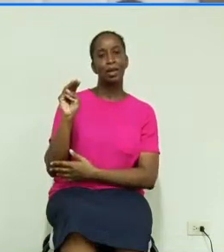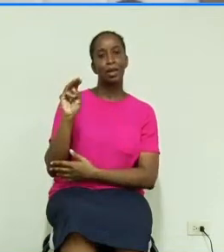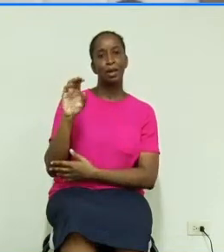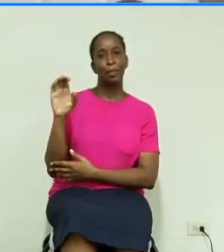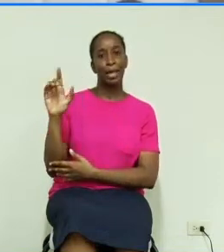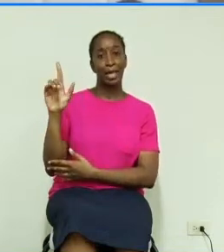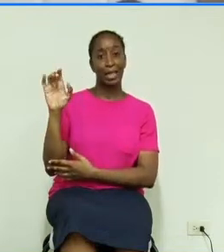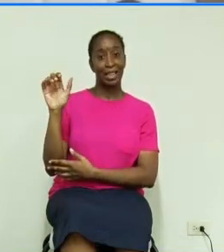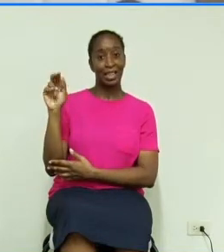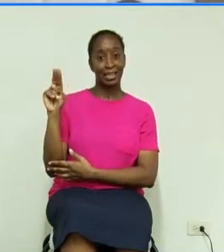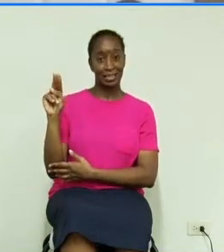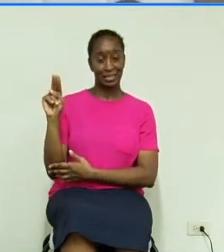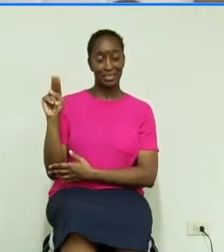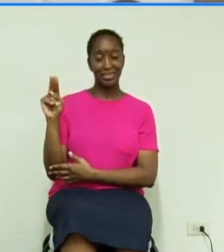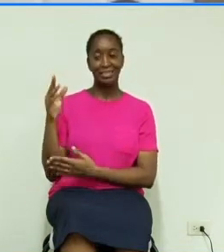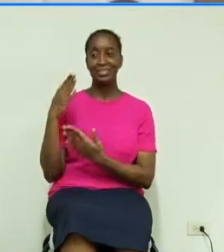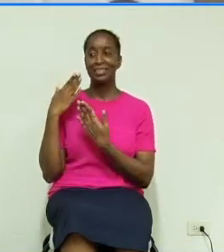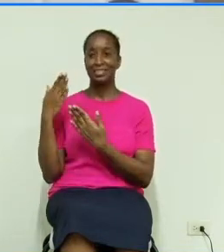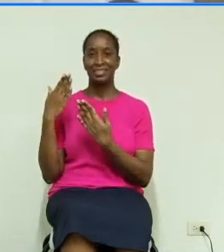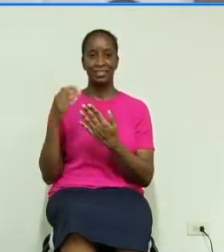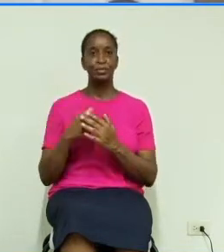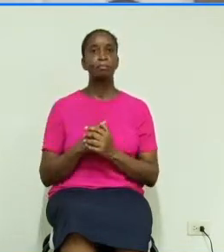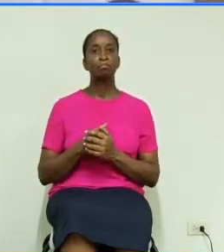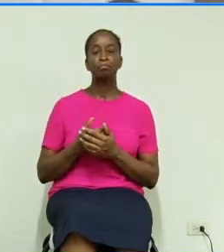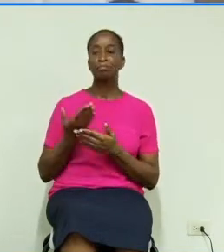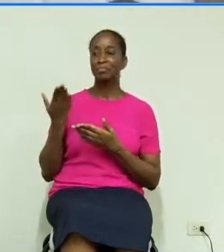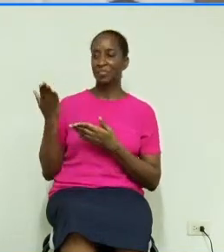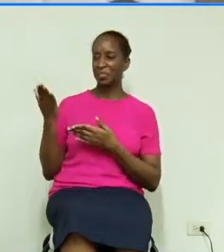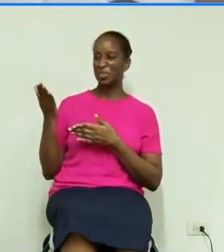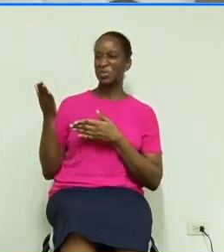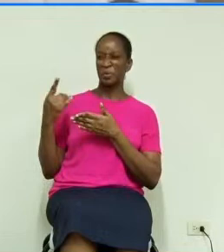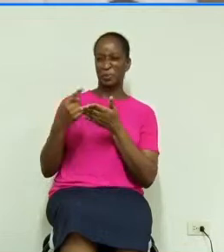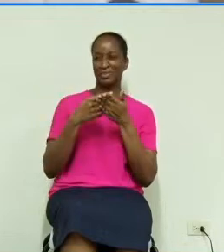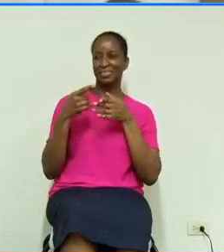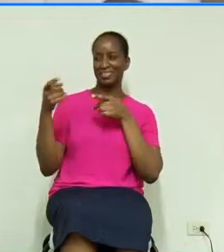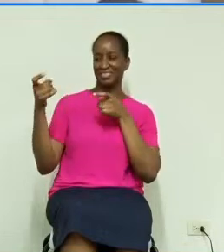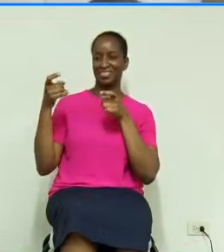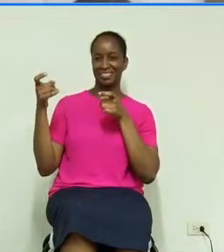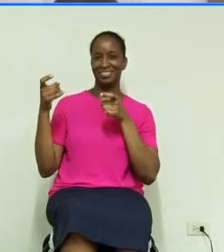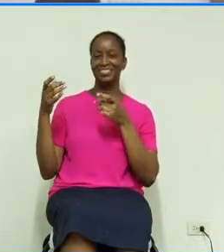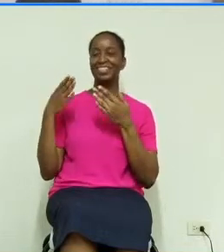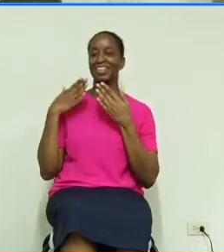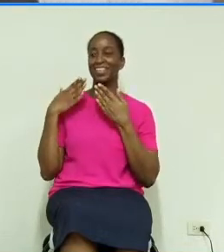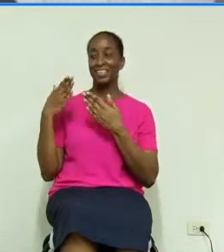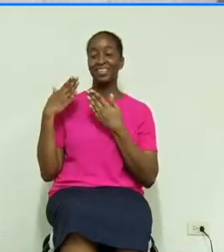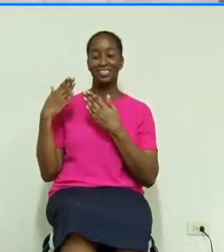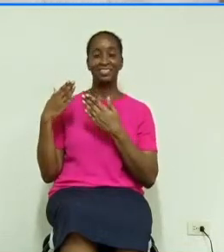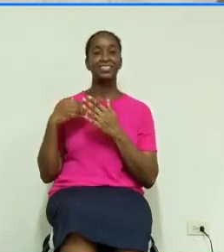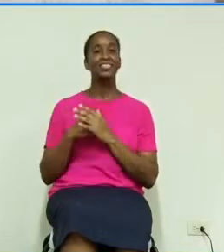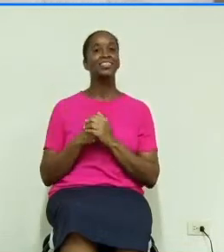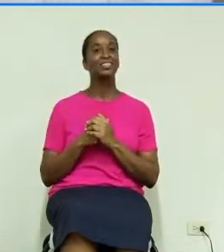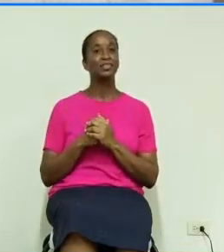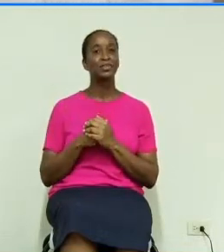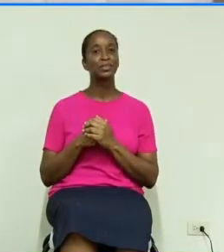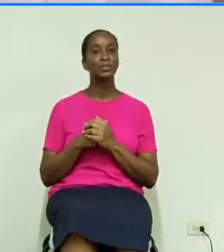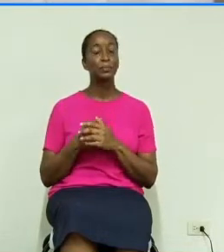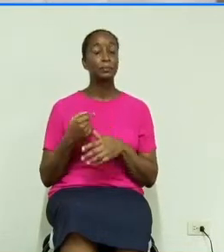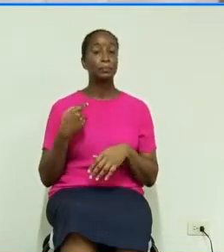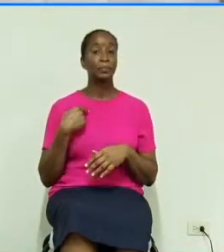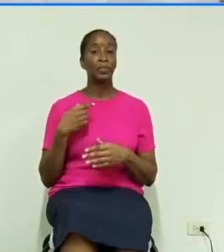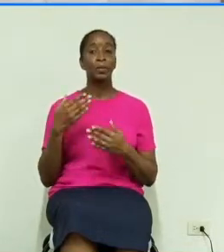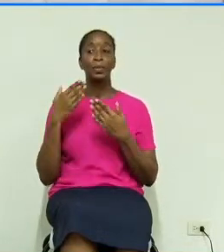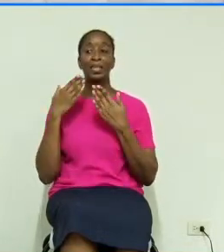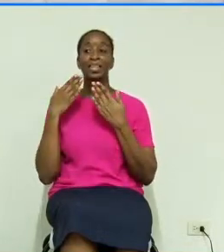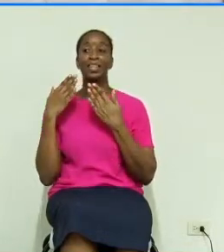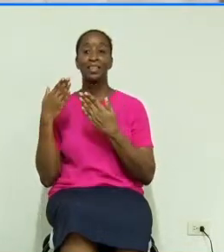Thank you very much, Madam Moderator, and I will very briefly preface my thank yous